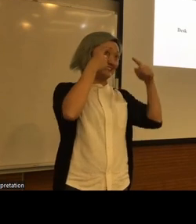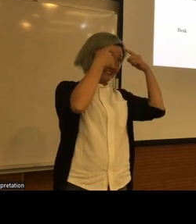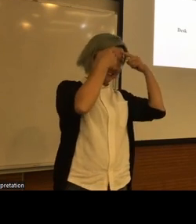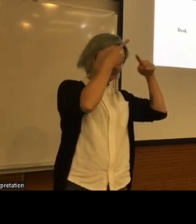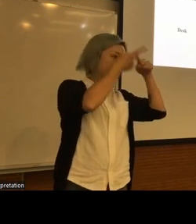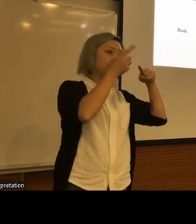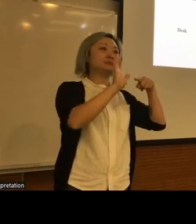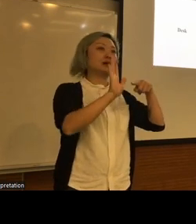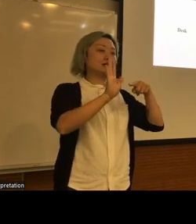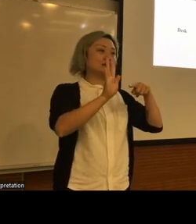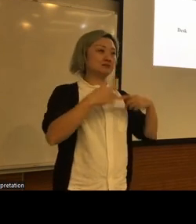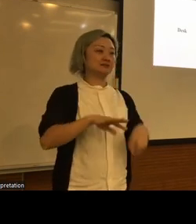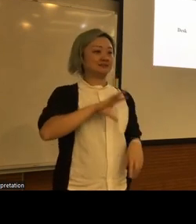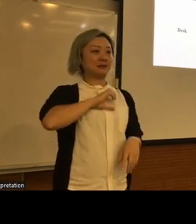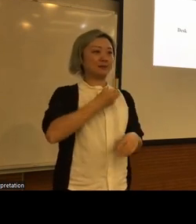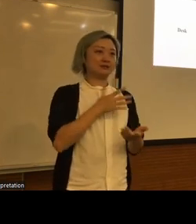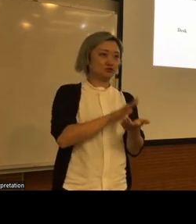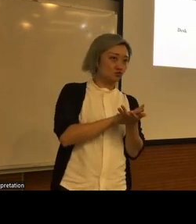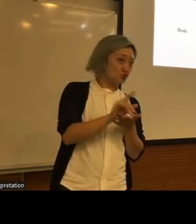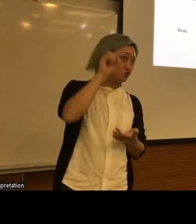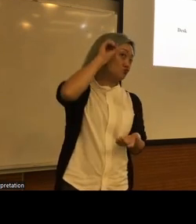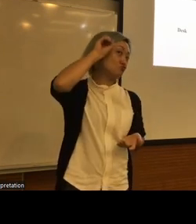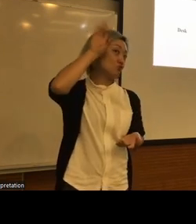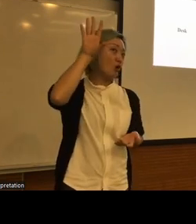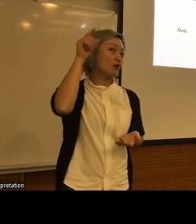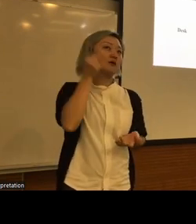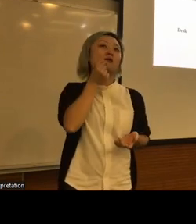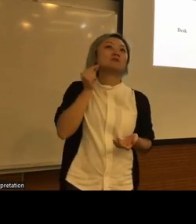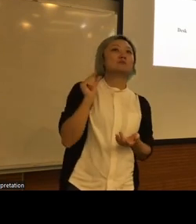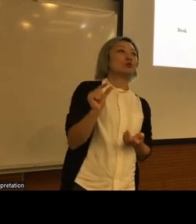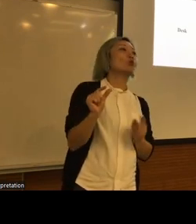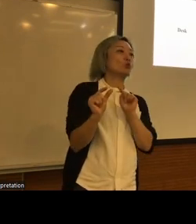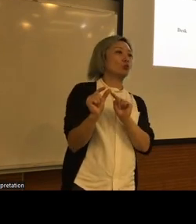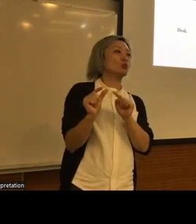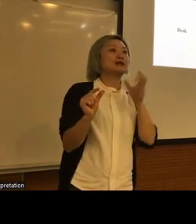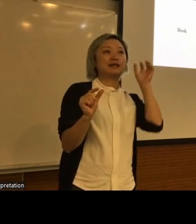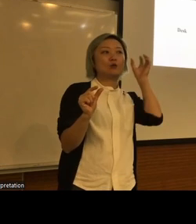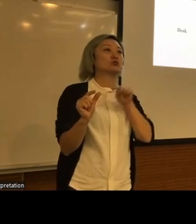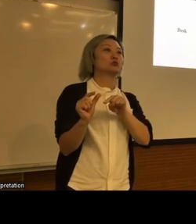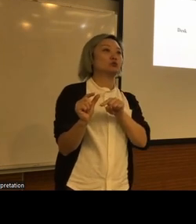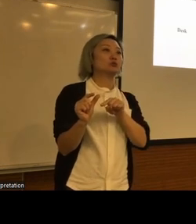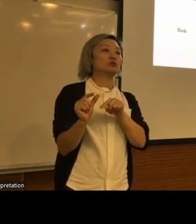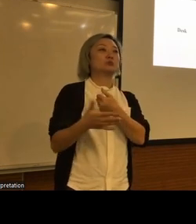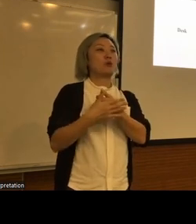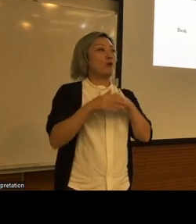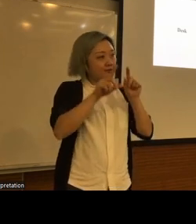It's something that psychologists have thought of as a sort of model to explain lots of